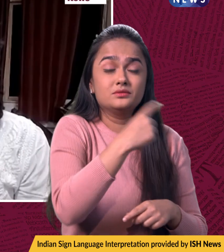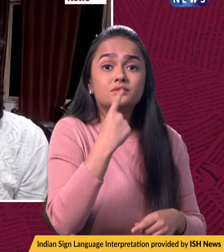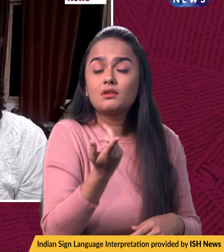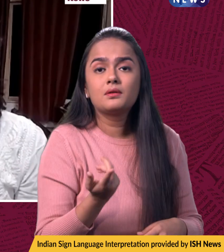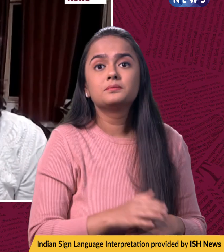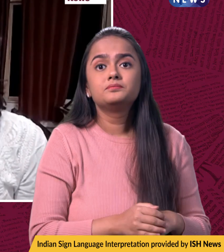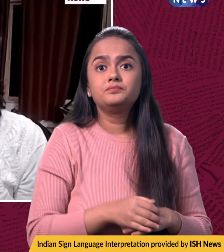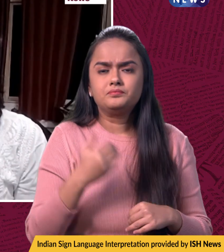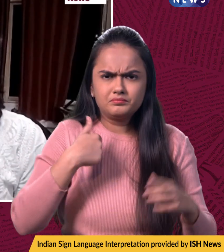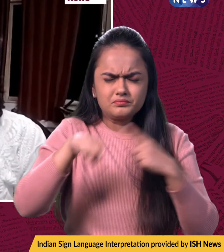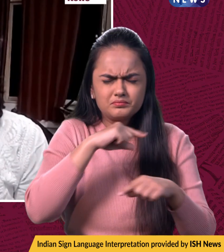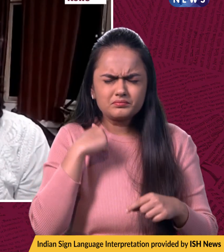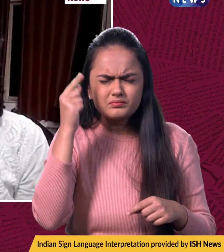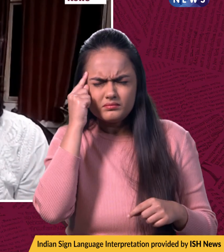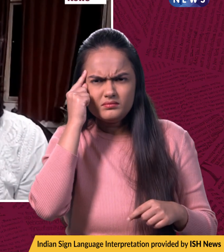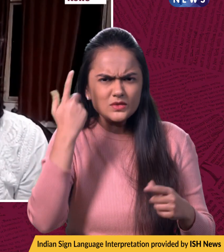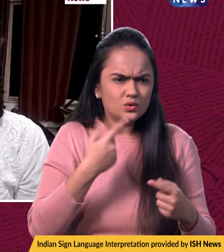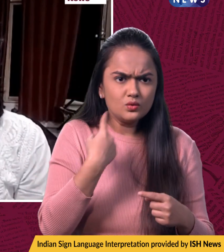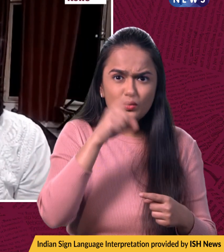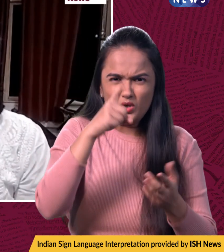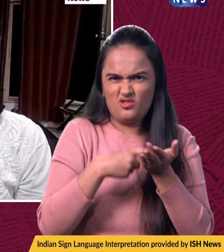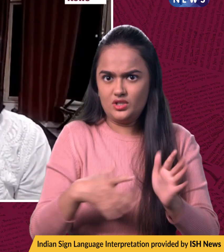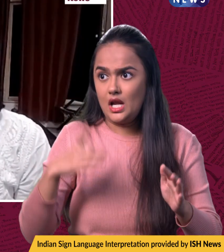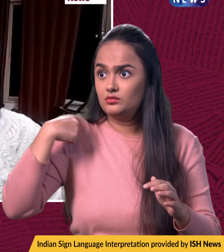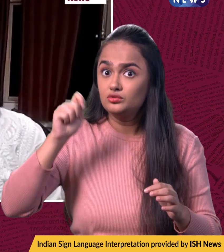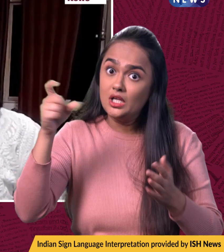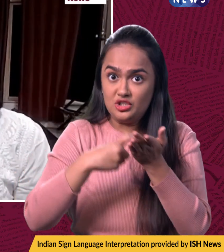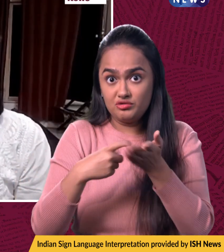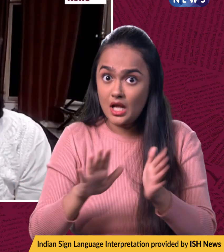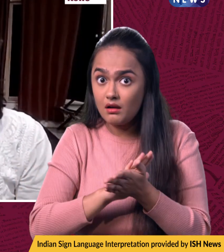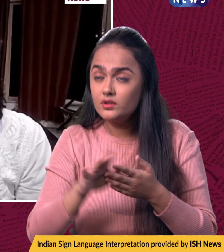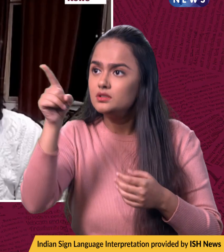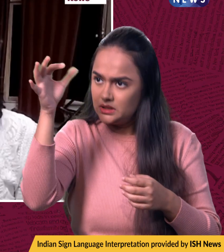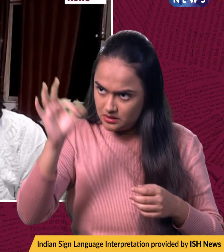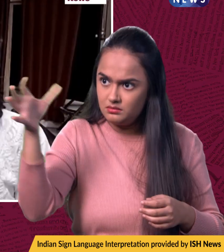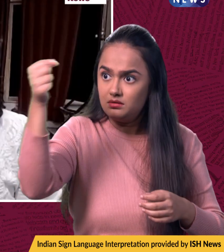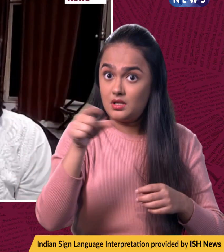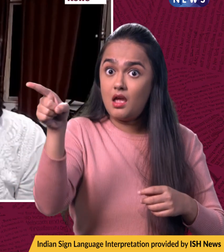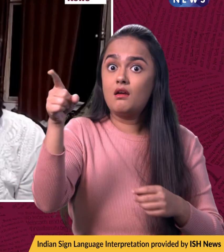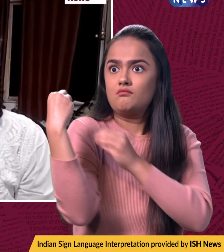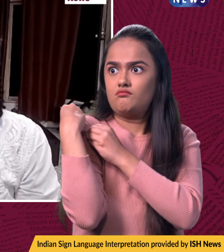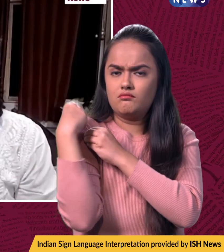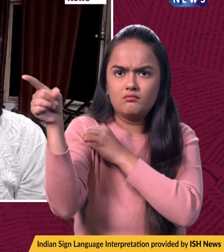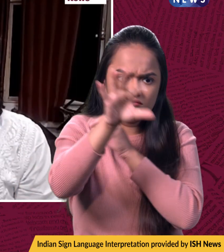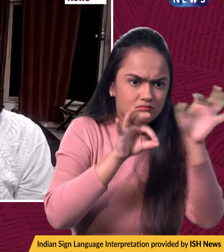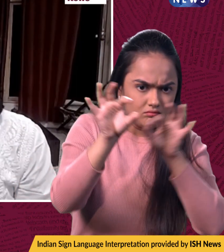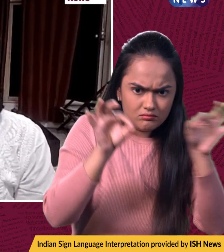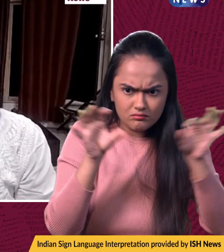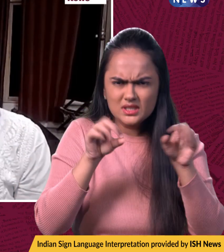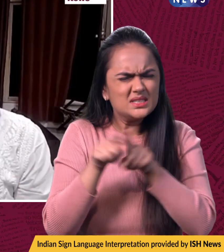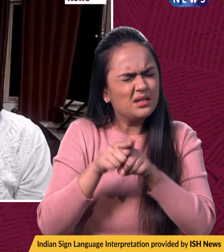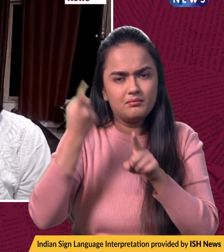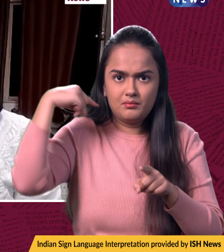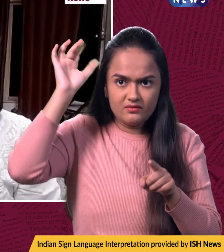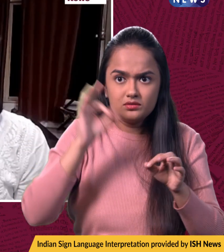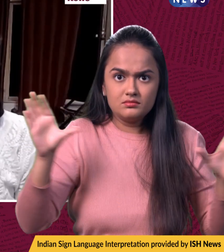and I quote, "We are thinking on these lines. One retired Supreme Court judge will head the committee, which will be the same